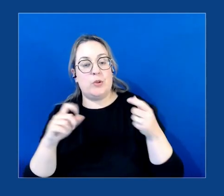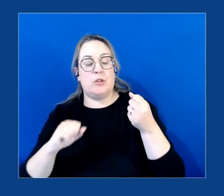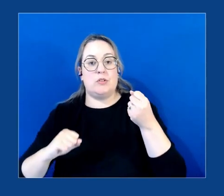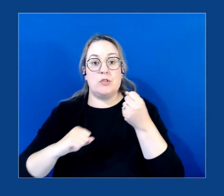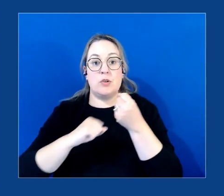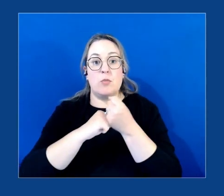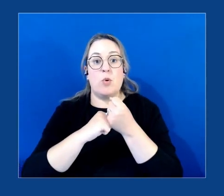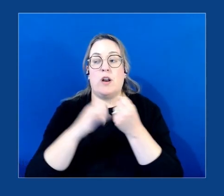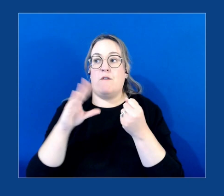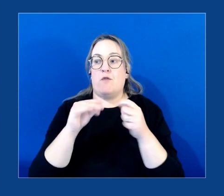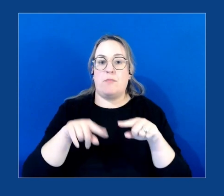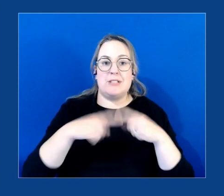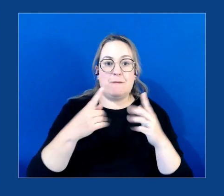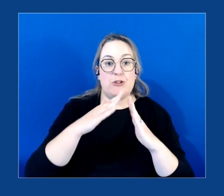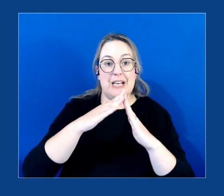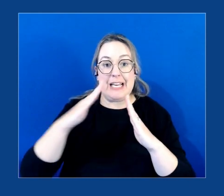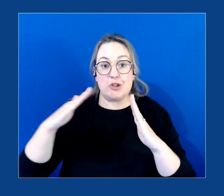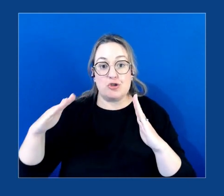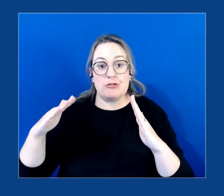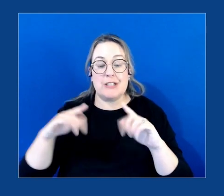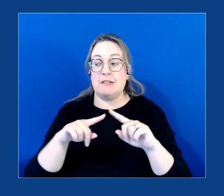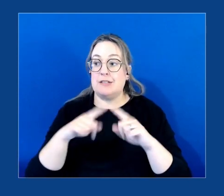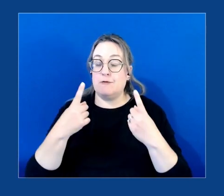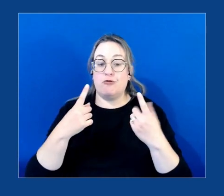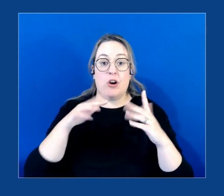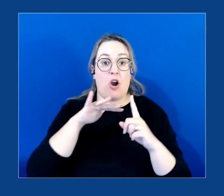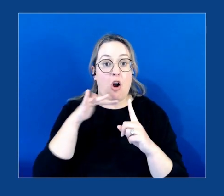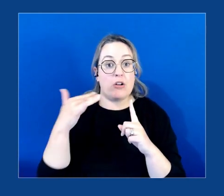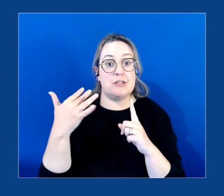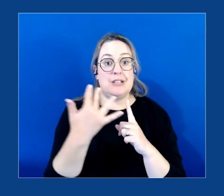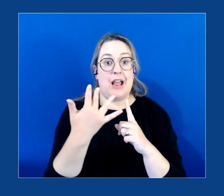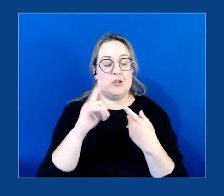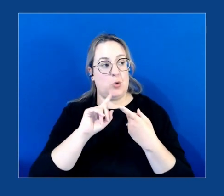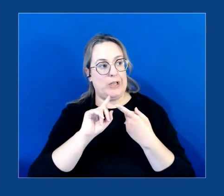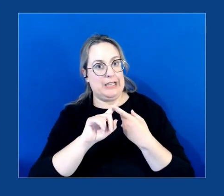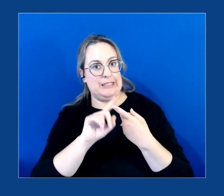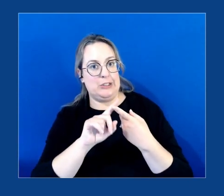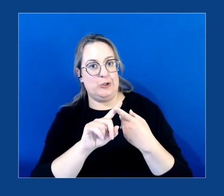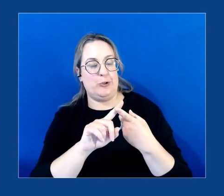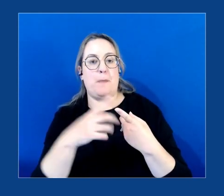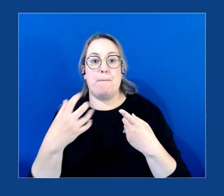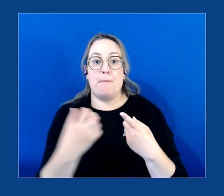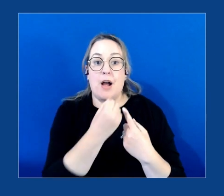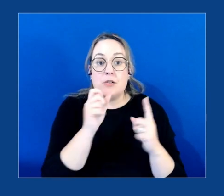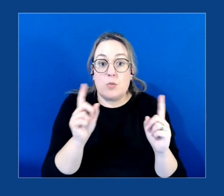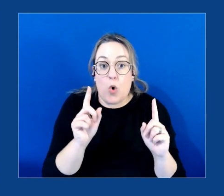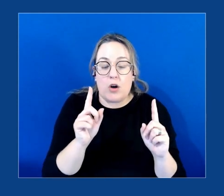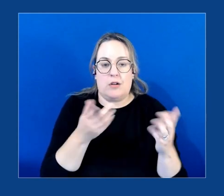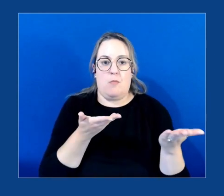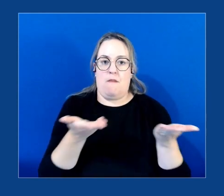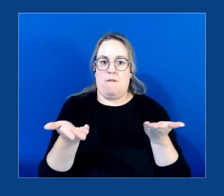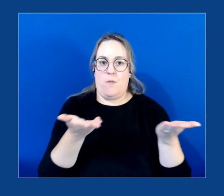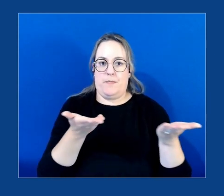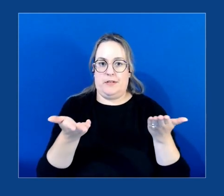industries and contexts, the need for the continuation of performance. And also those who may